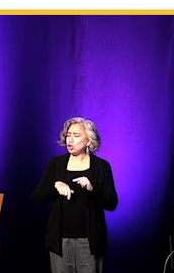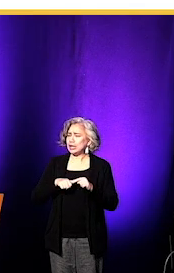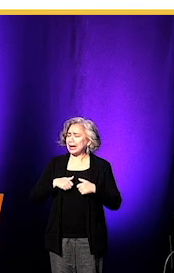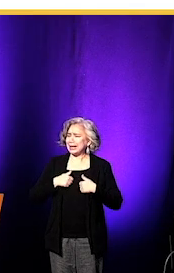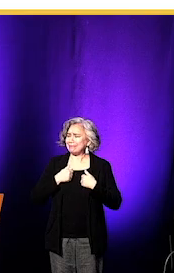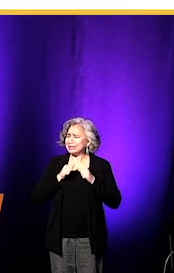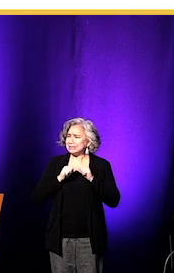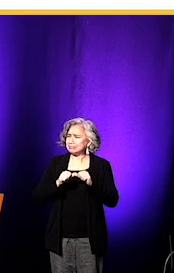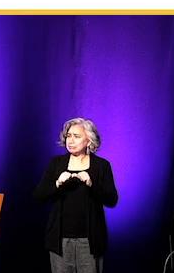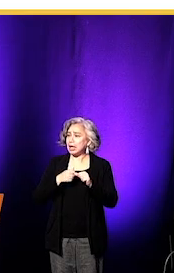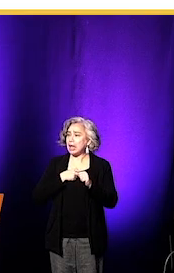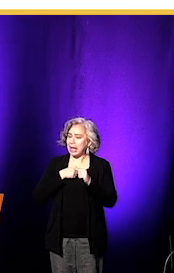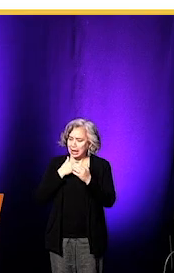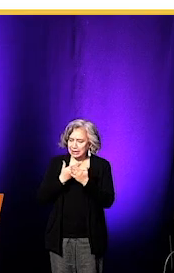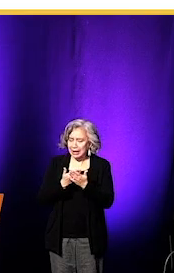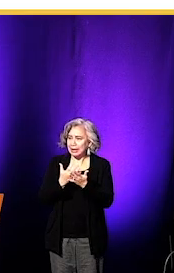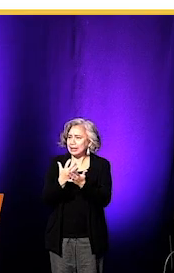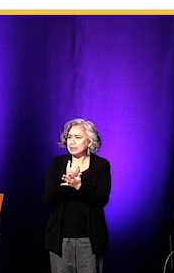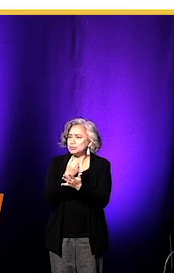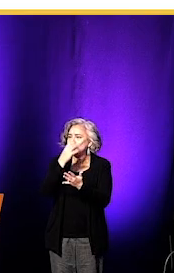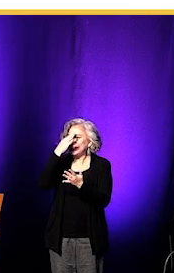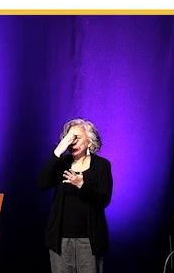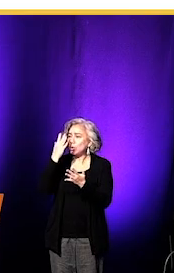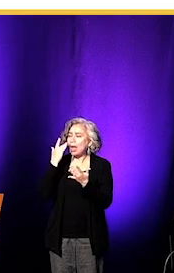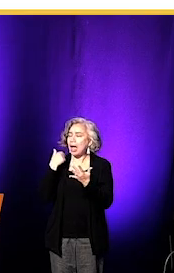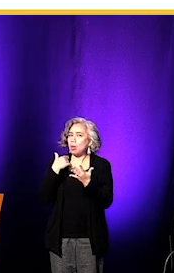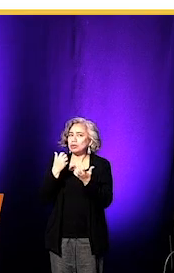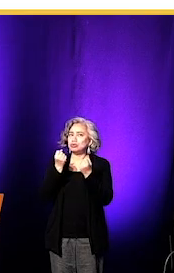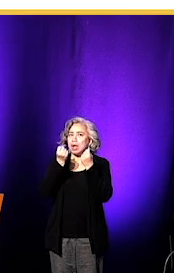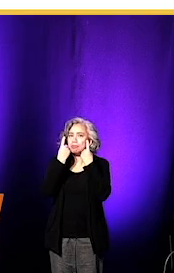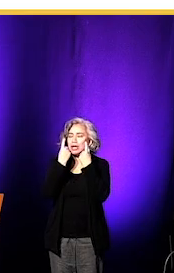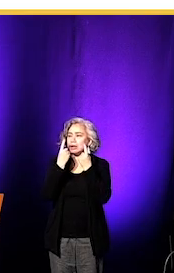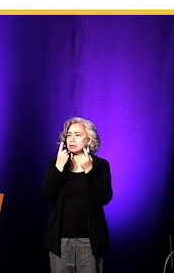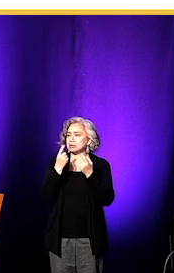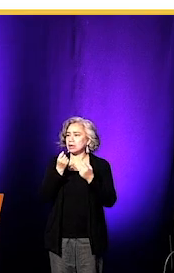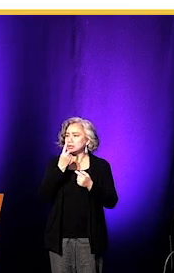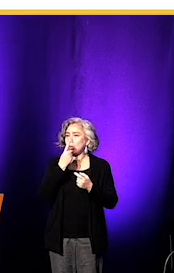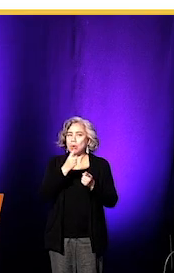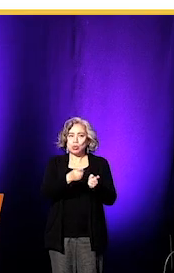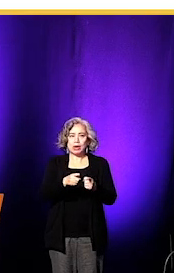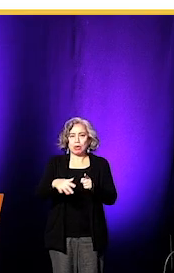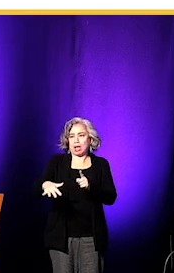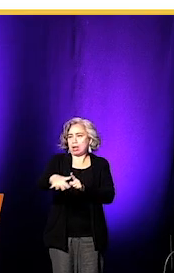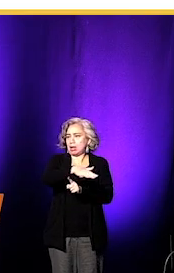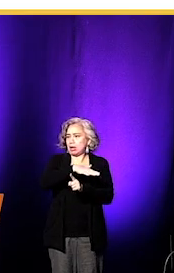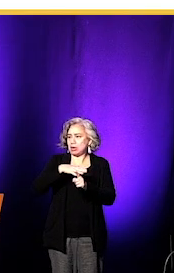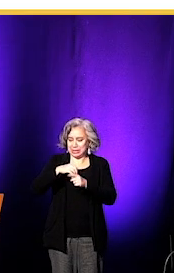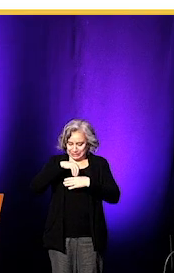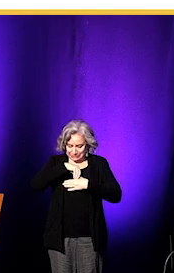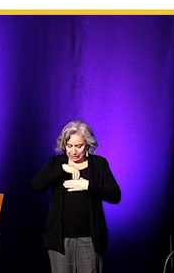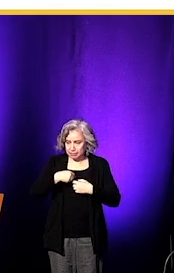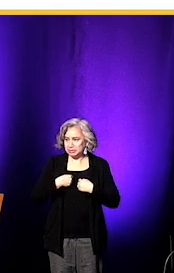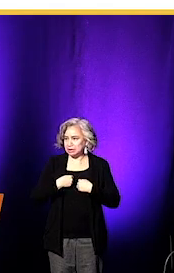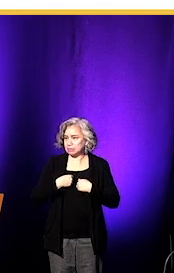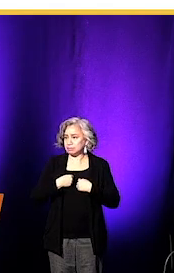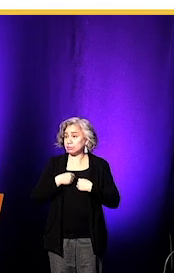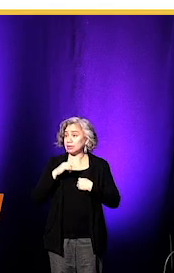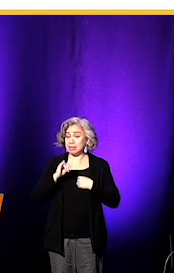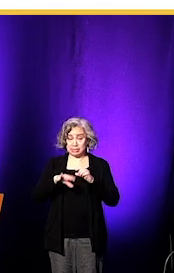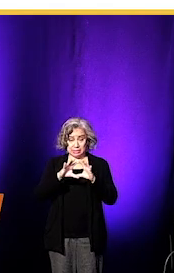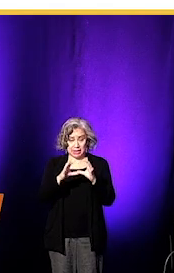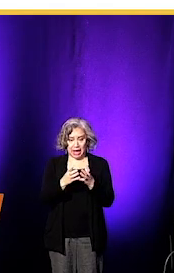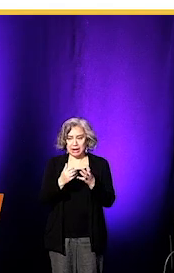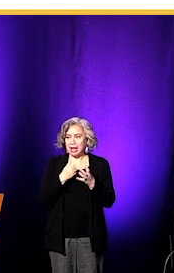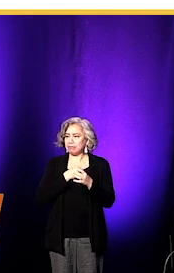to comprehend, to grasp what was happening around and within me. This ecology had robust sustainability and collective